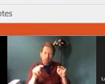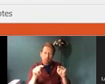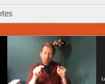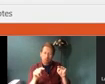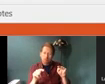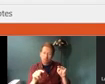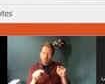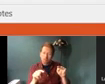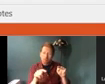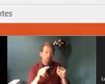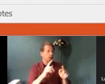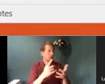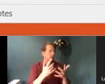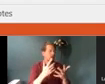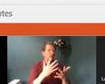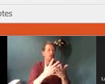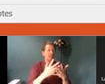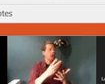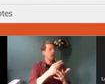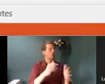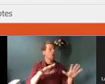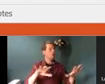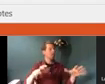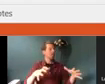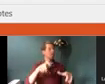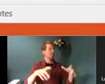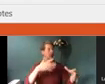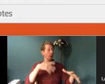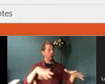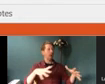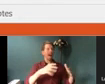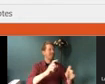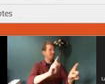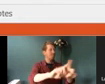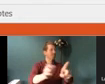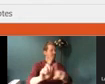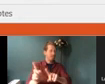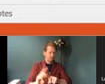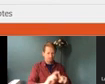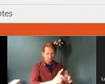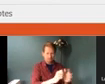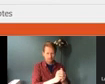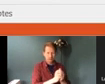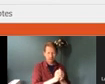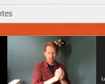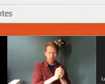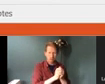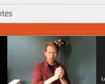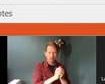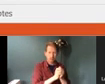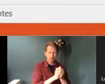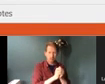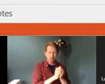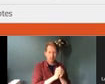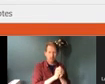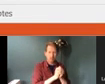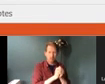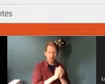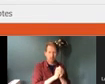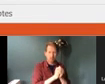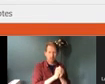are variable in the population. So instead of, as we've seen in STRs, different lengths of alleles, here we